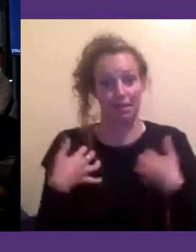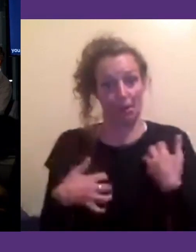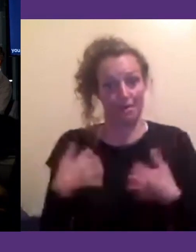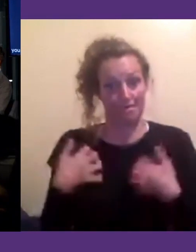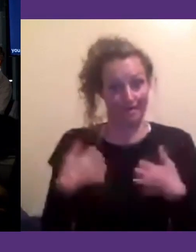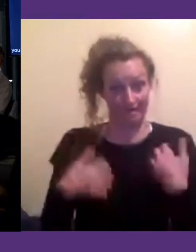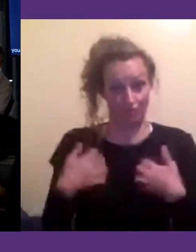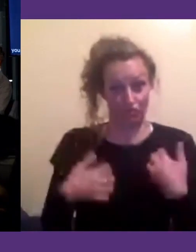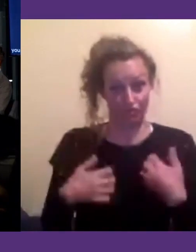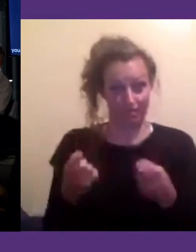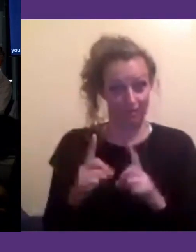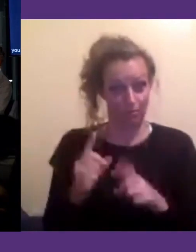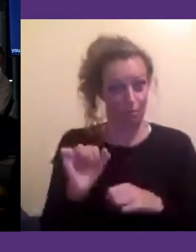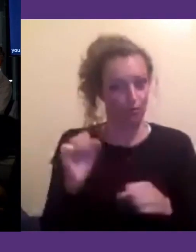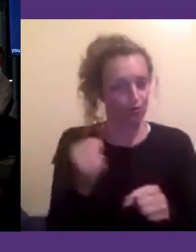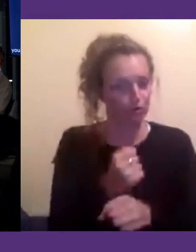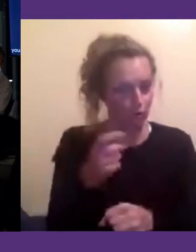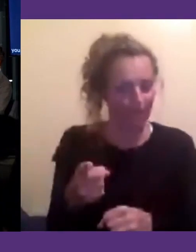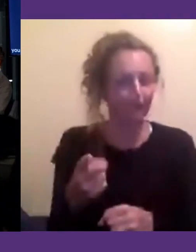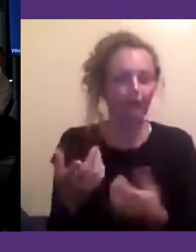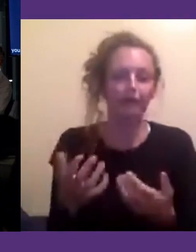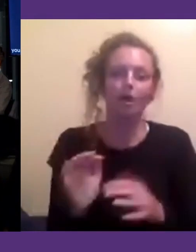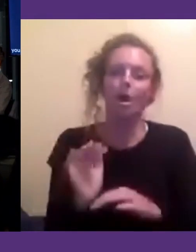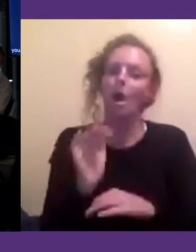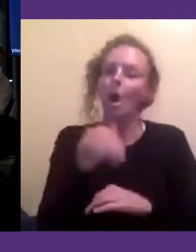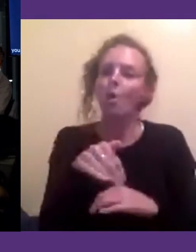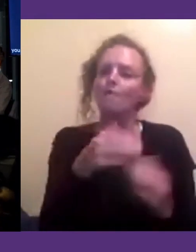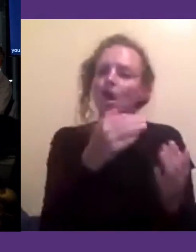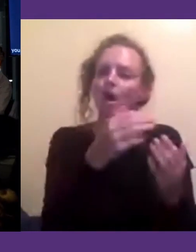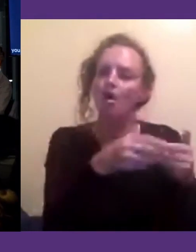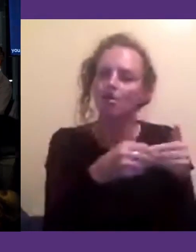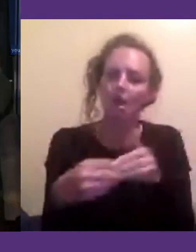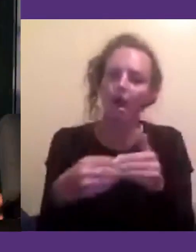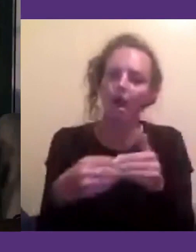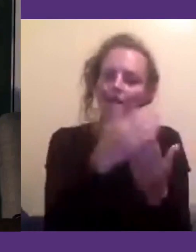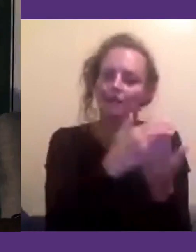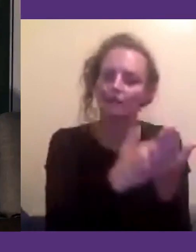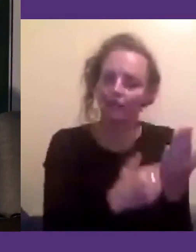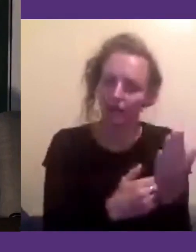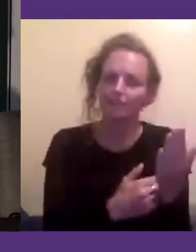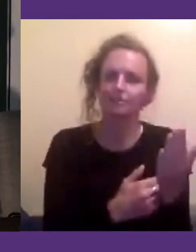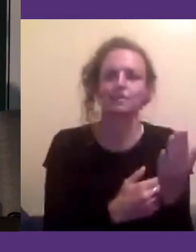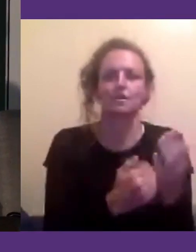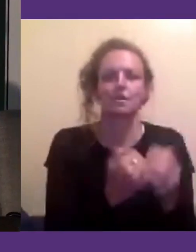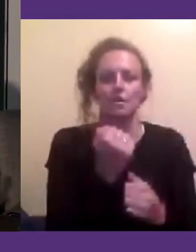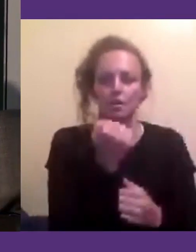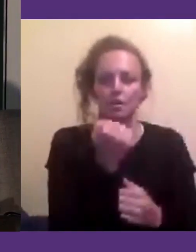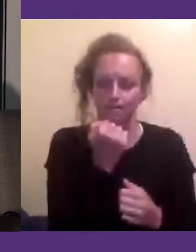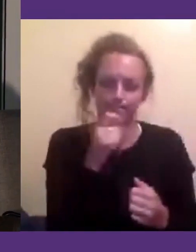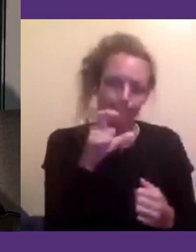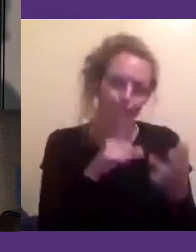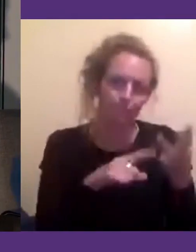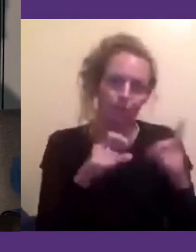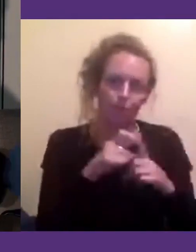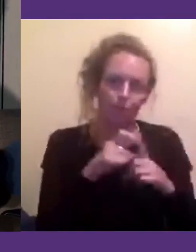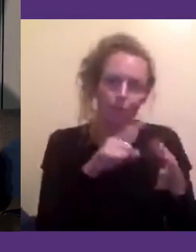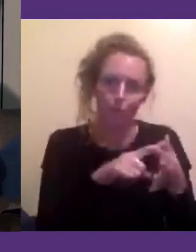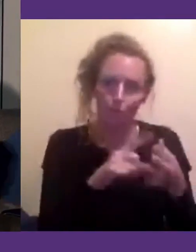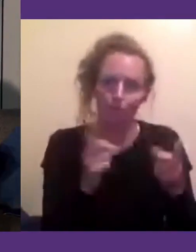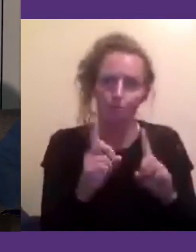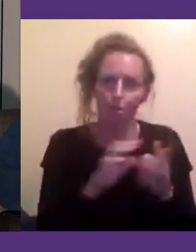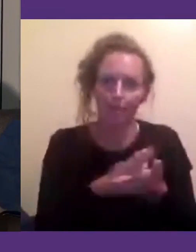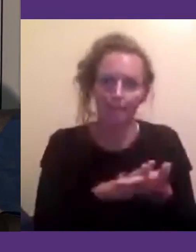sense of what you're doing. So tell me a bit about that. Yeah, so I'm Jo. I'm a white female, 25, wearing a